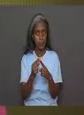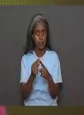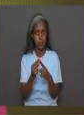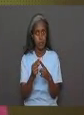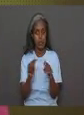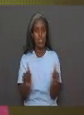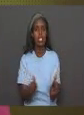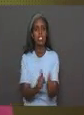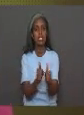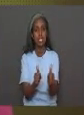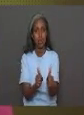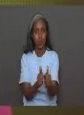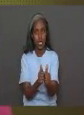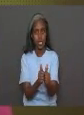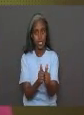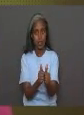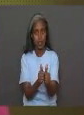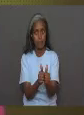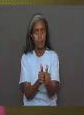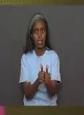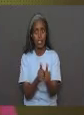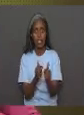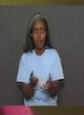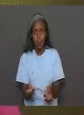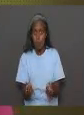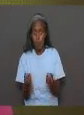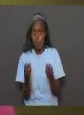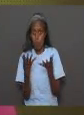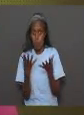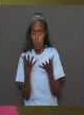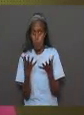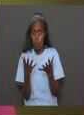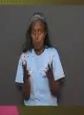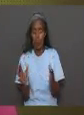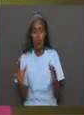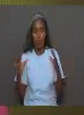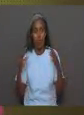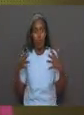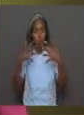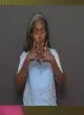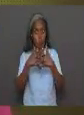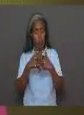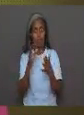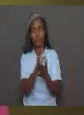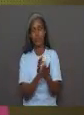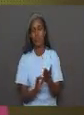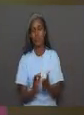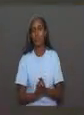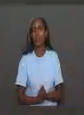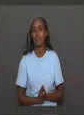terms of the sequence in a more compact form.